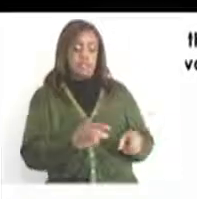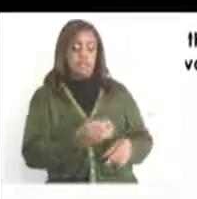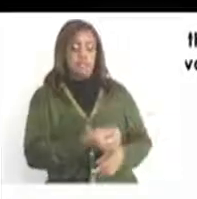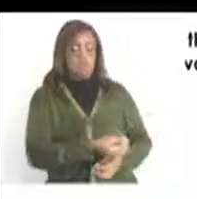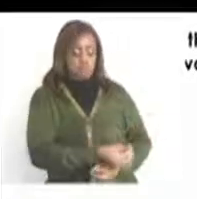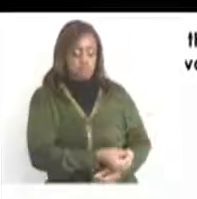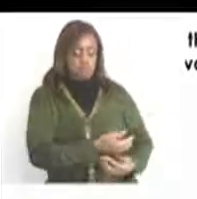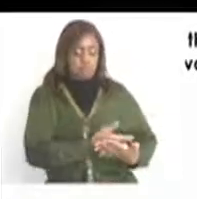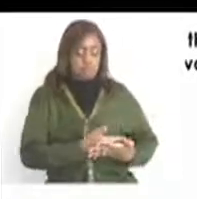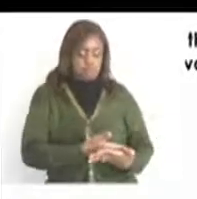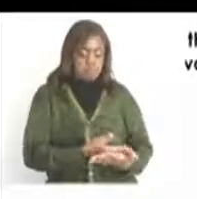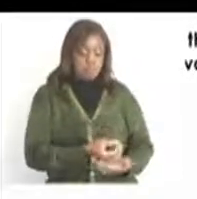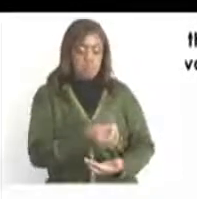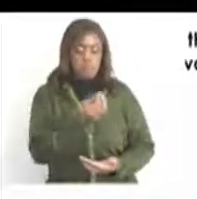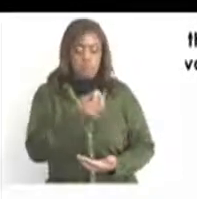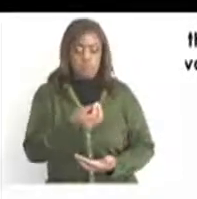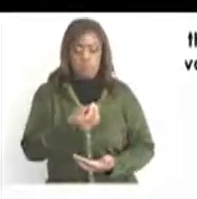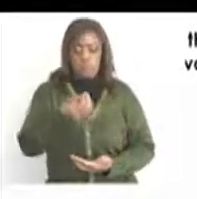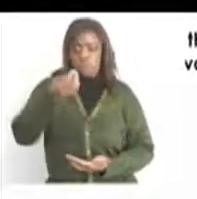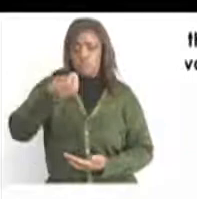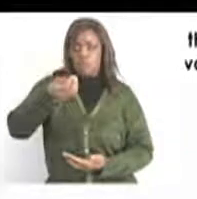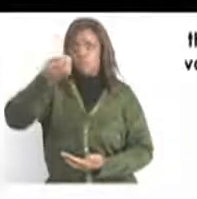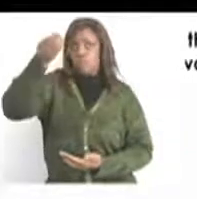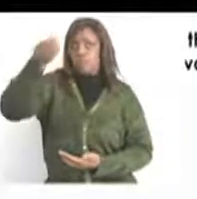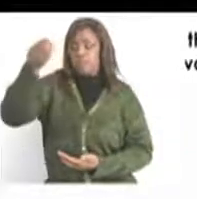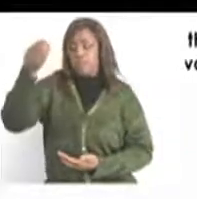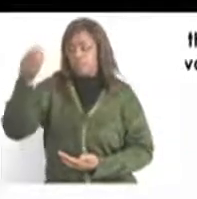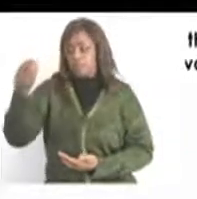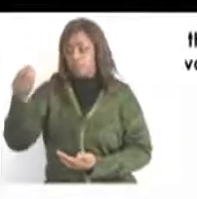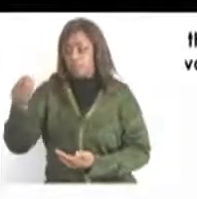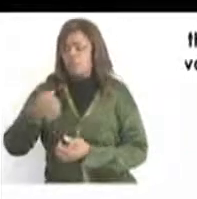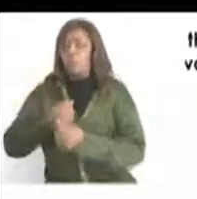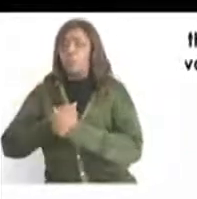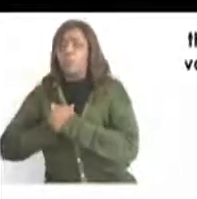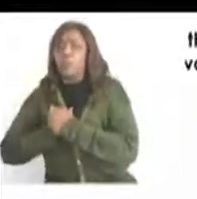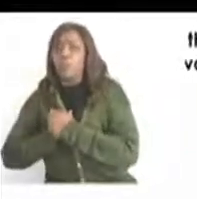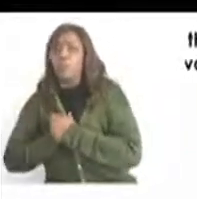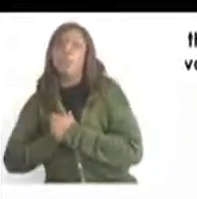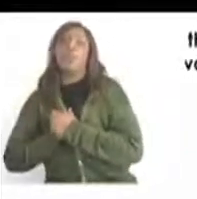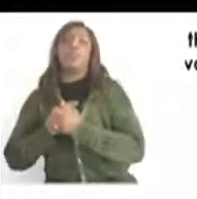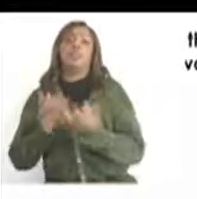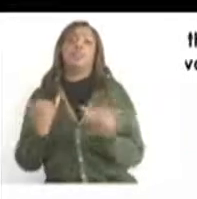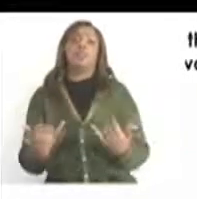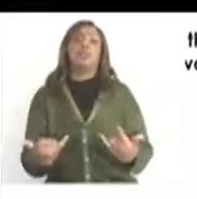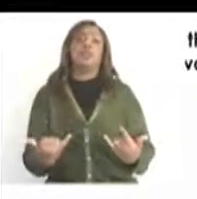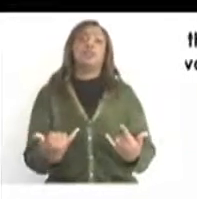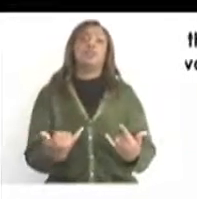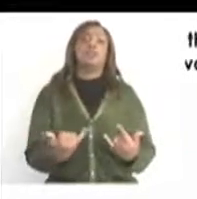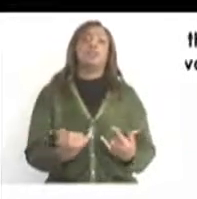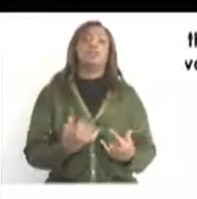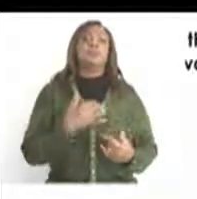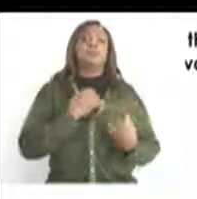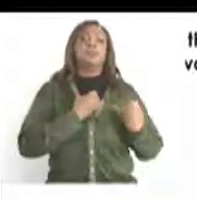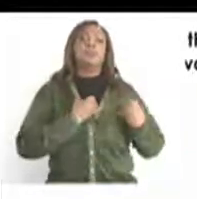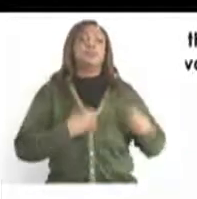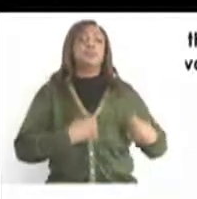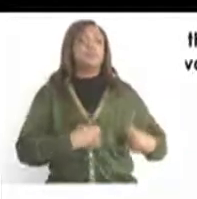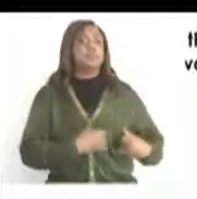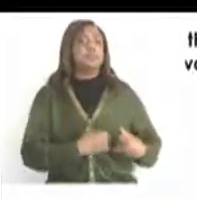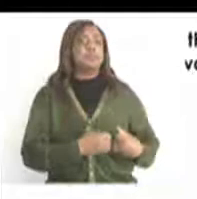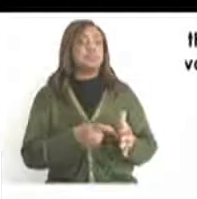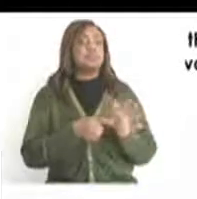we undergo as we grow. So now, in life, as it says